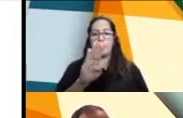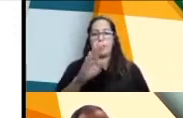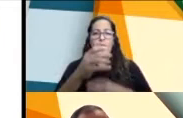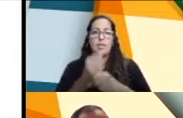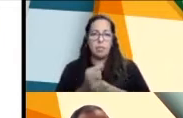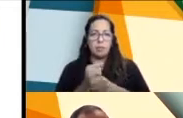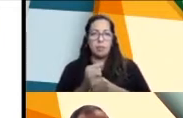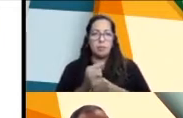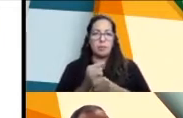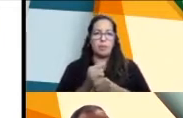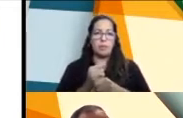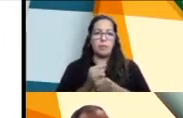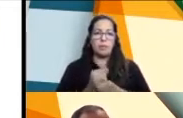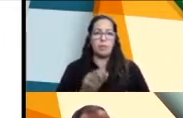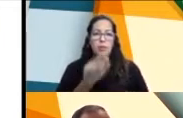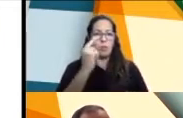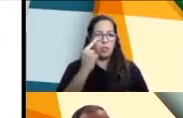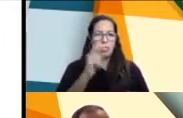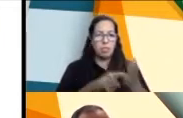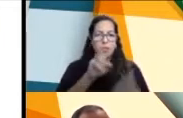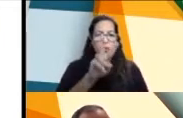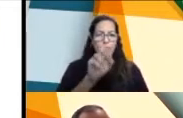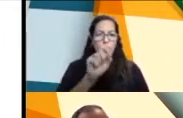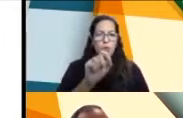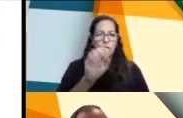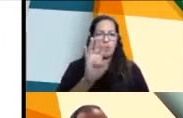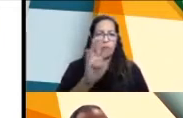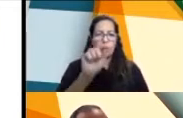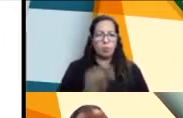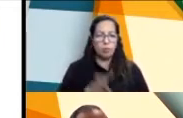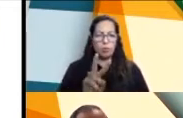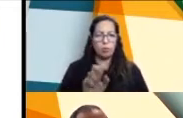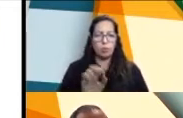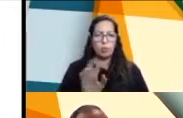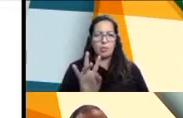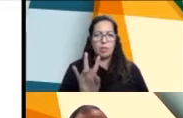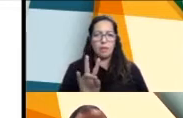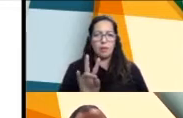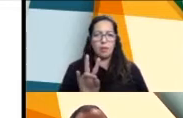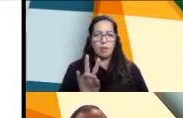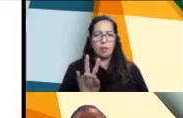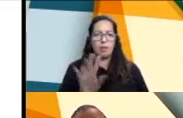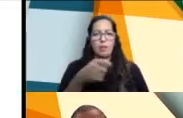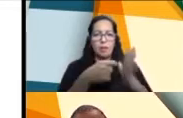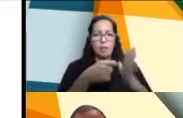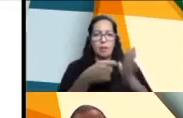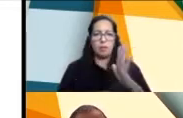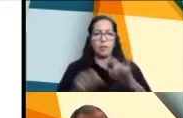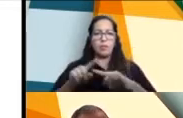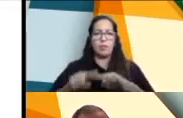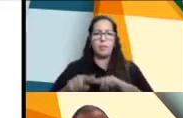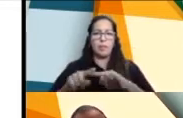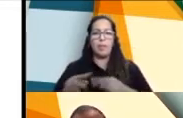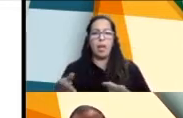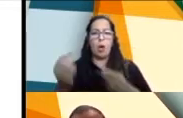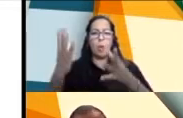task 2.4 through 2.7, their costs are driven by the number of projects, because at